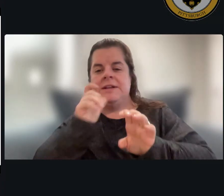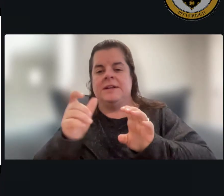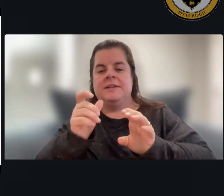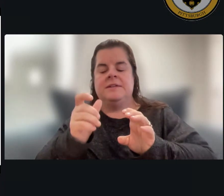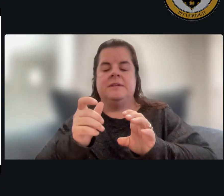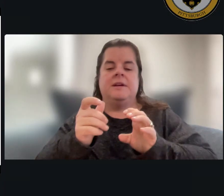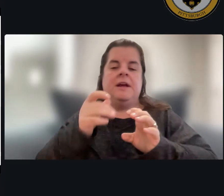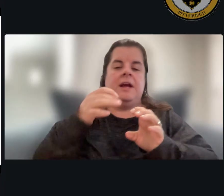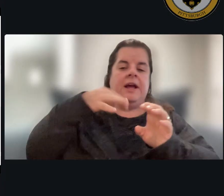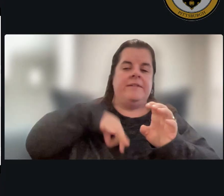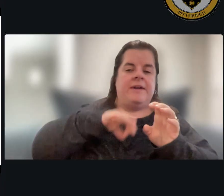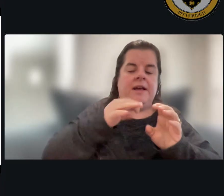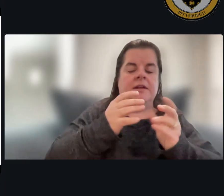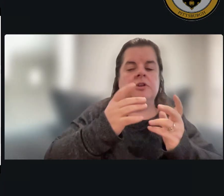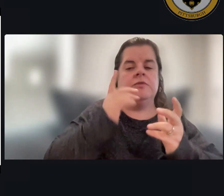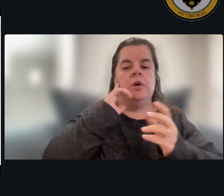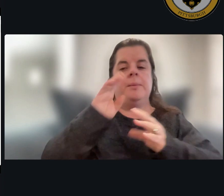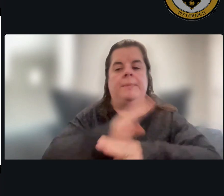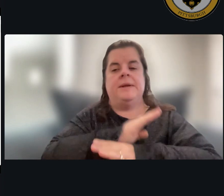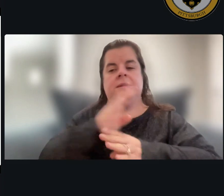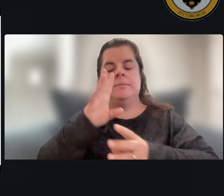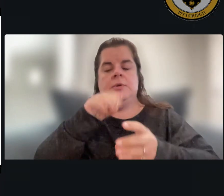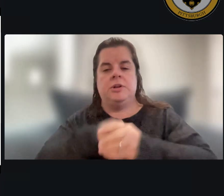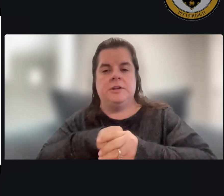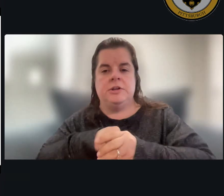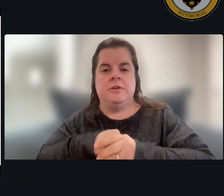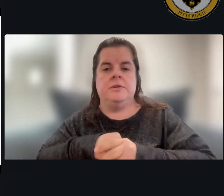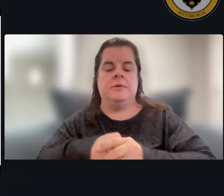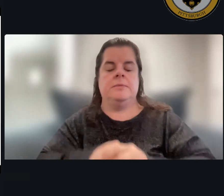all invitation for bid projects.